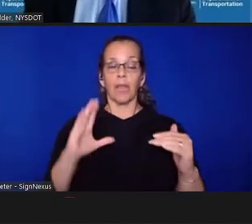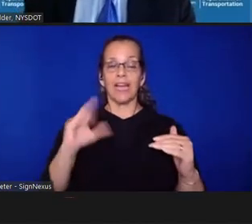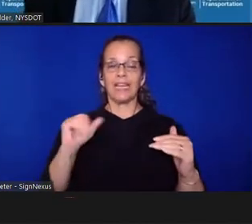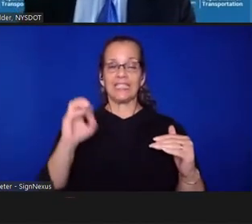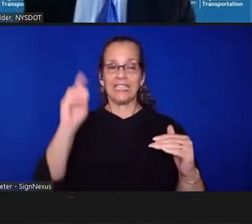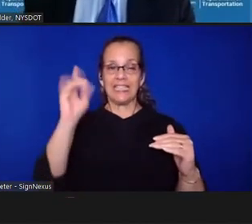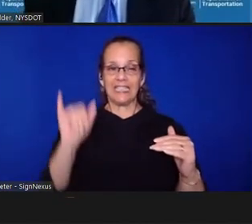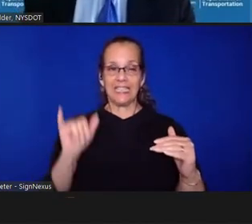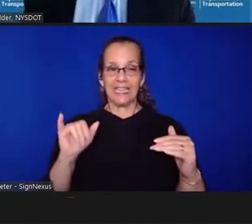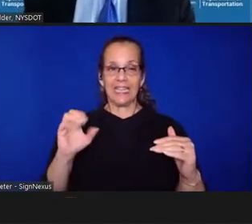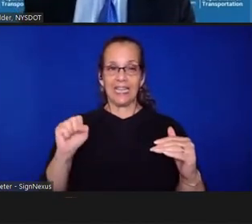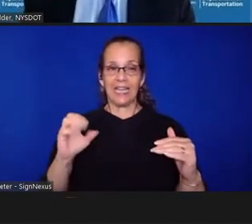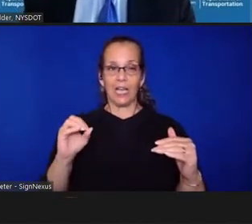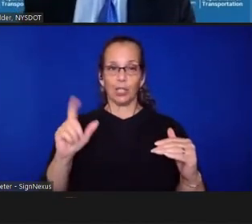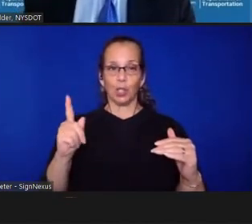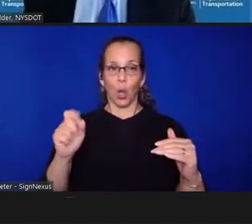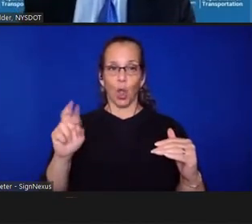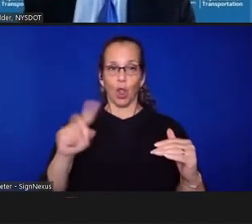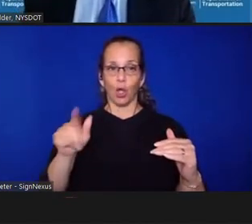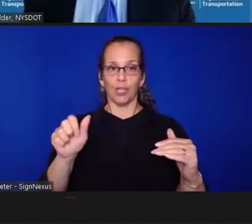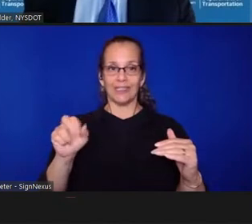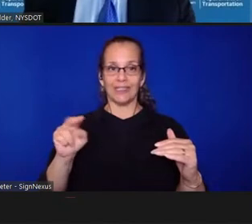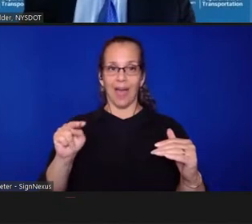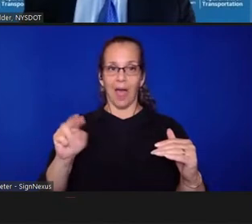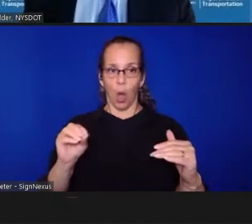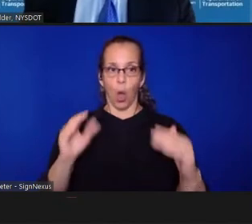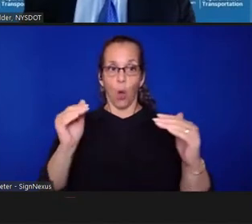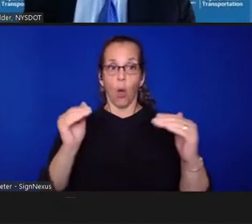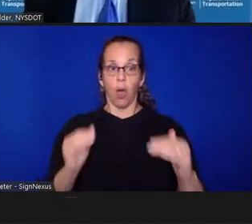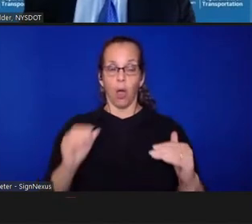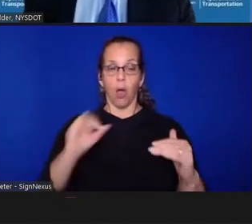solorzano followed by Joseph barmore